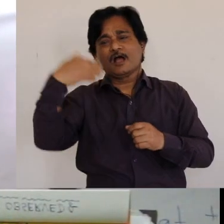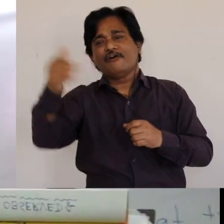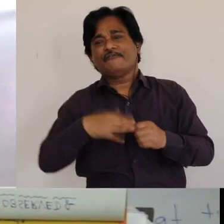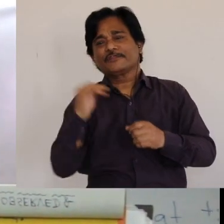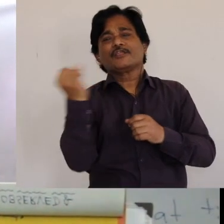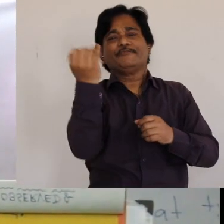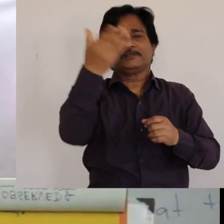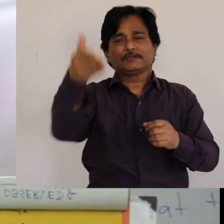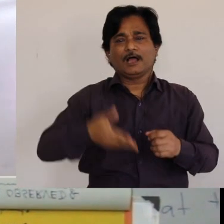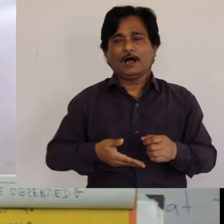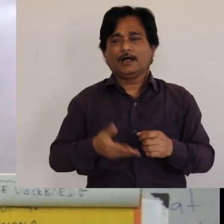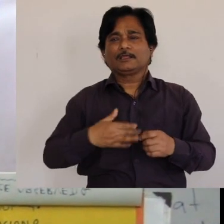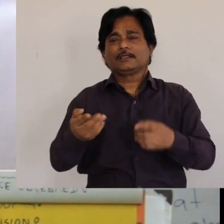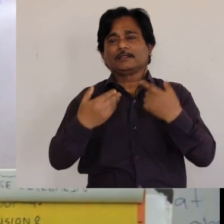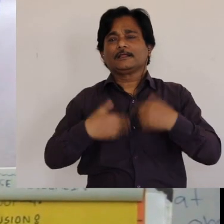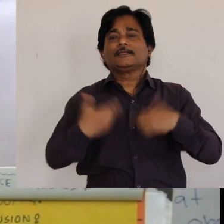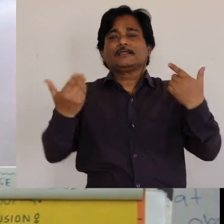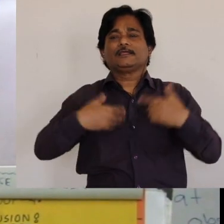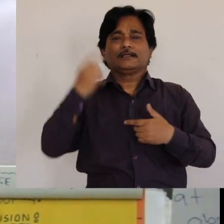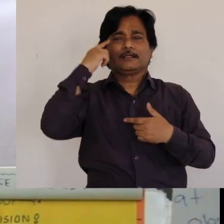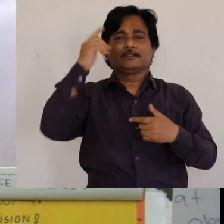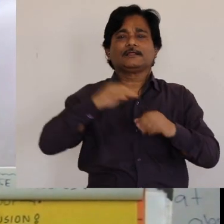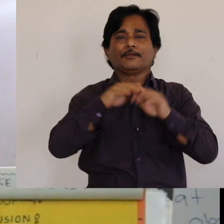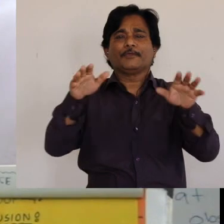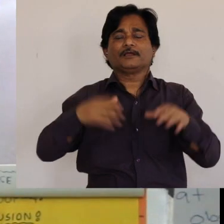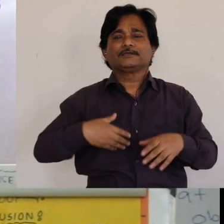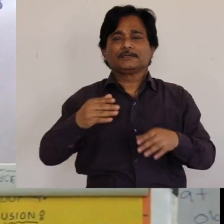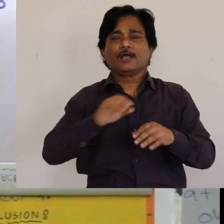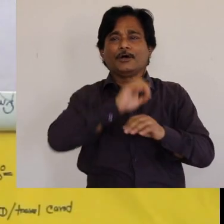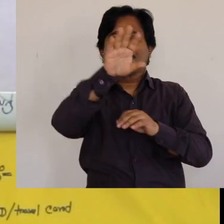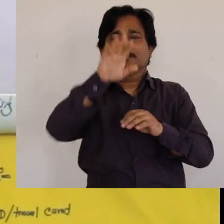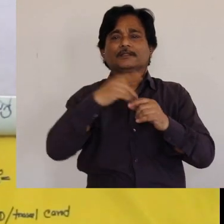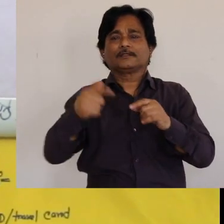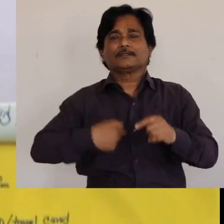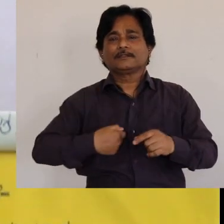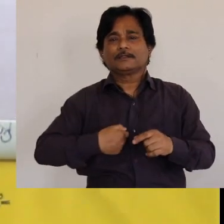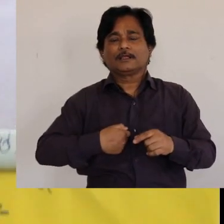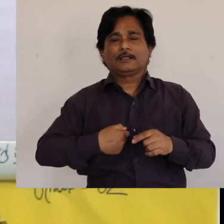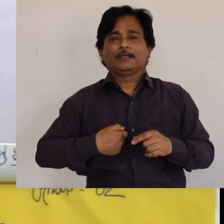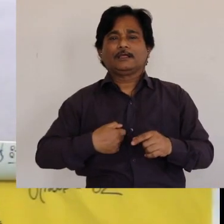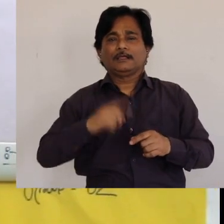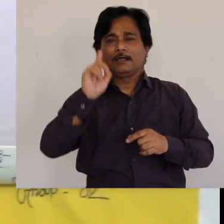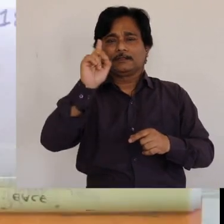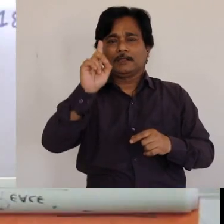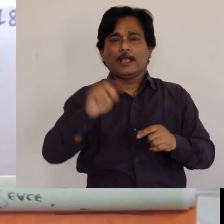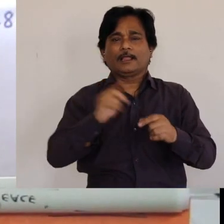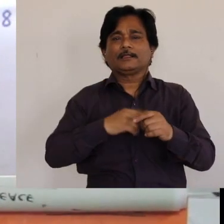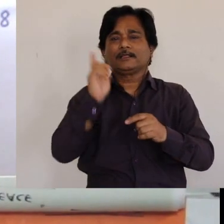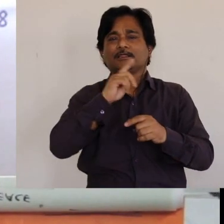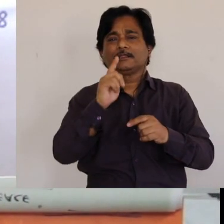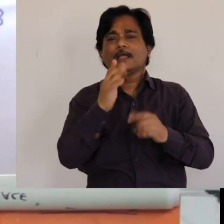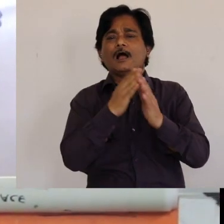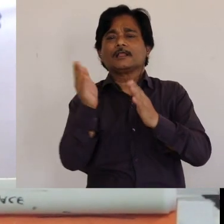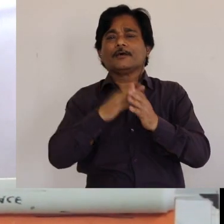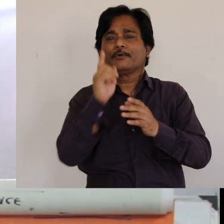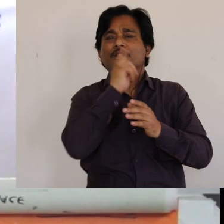After the field visit, all groups shared their learning from the field visit through presentations based on 2 dimensions: A. Type of